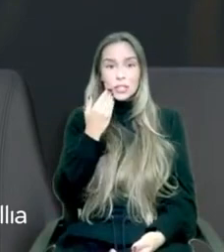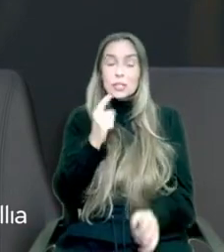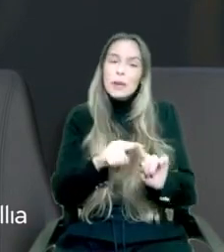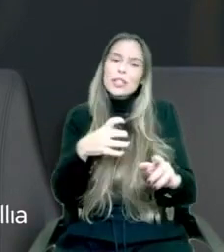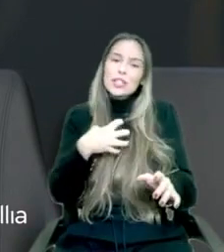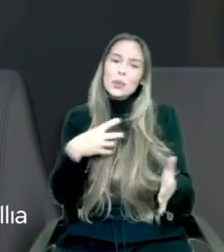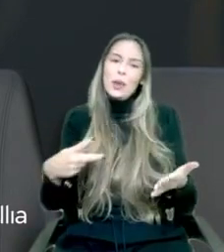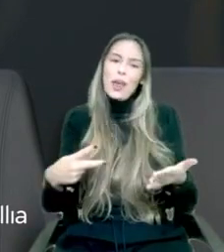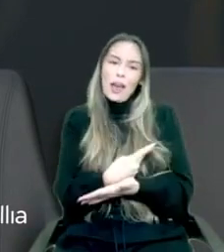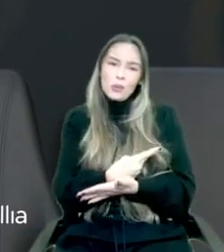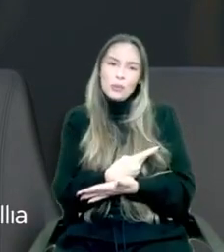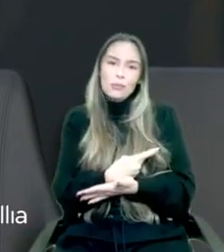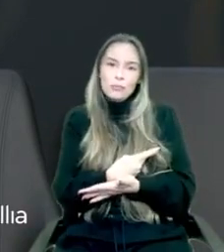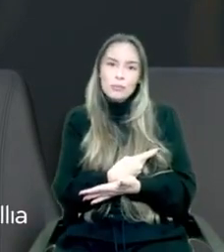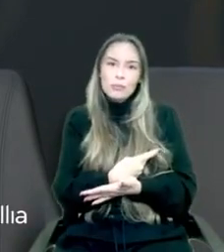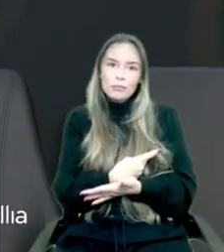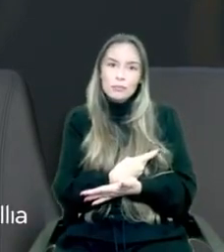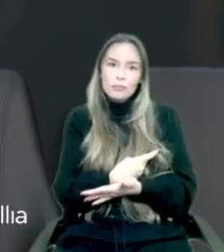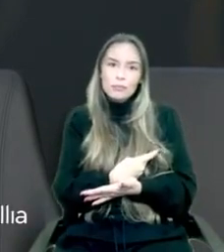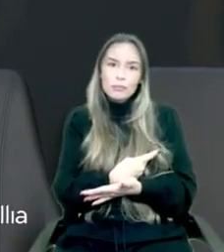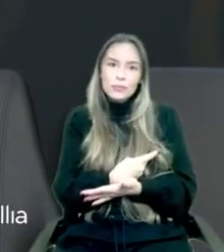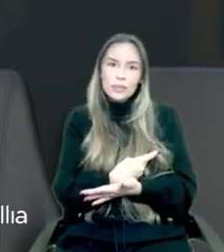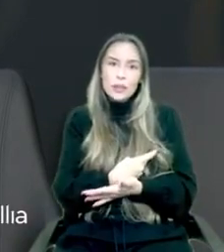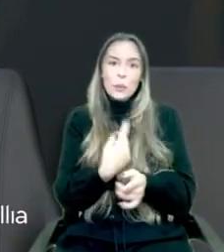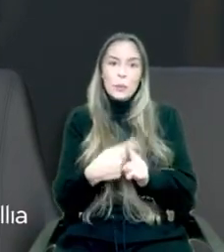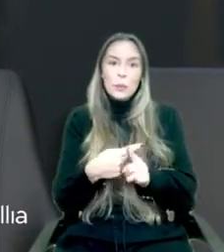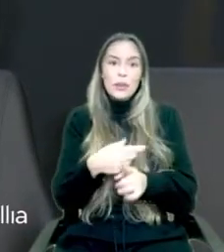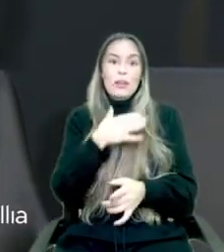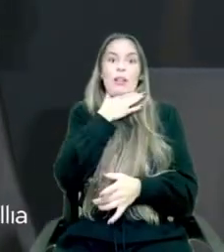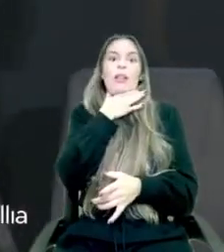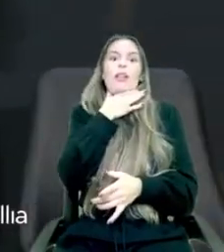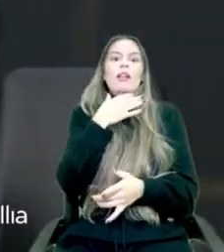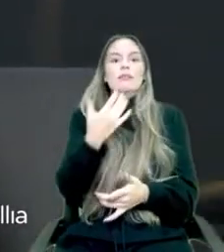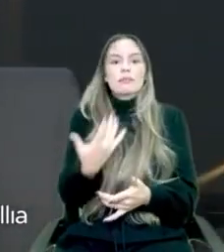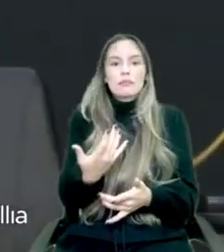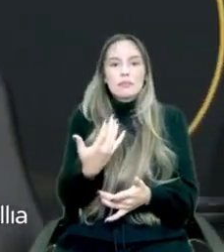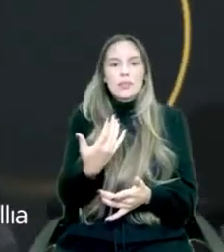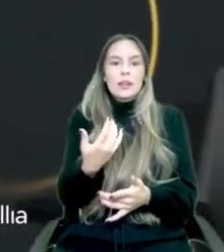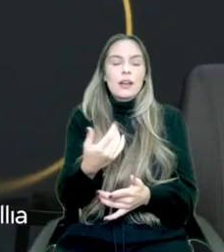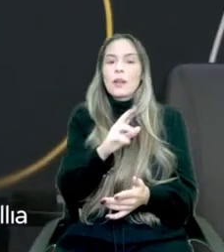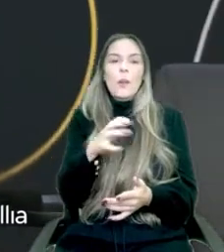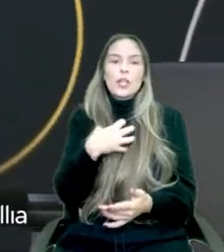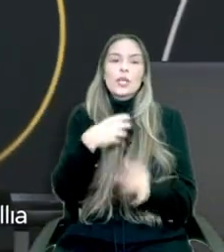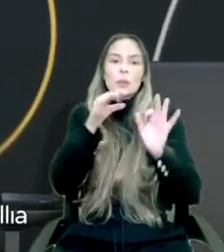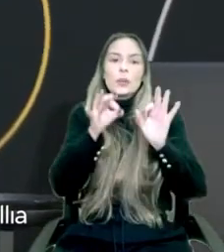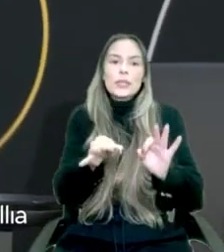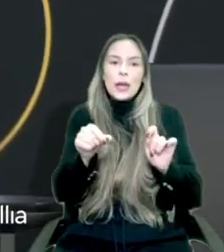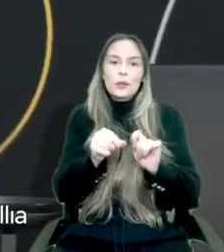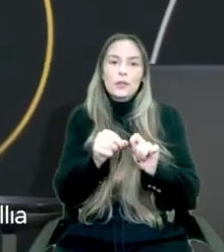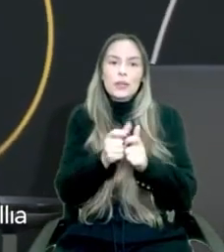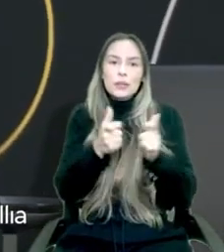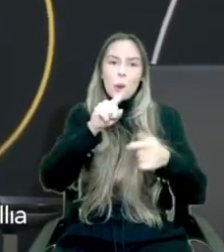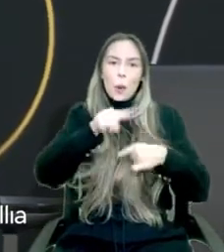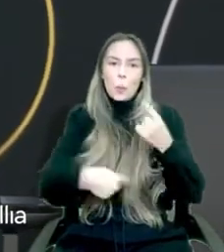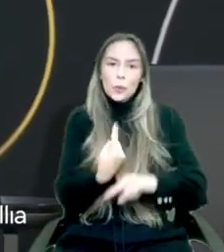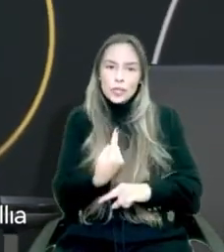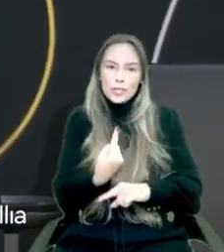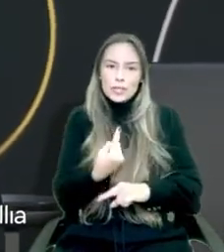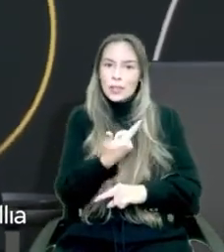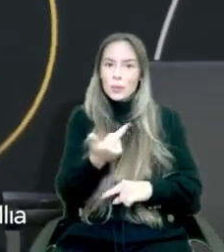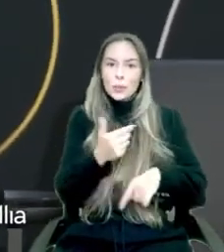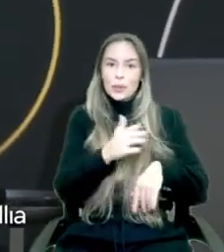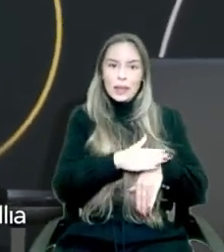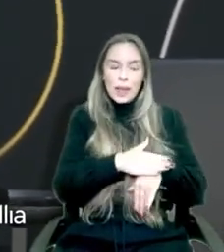We did it the way that you should never do a big change like that. You know, maybe we didn't pay so much attention to